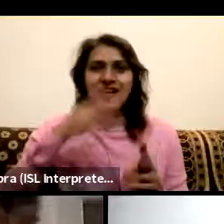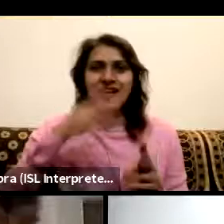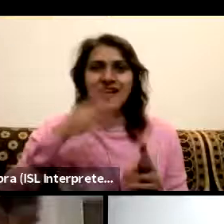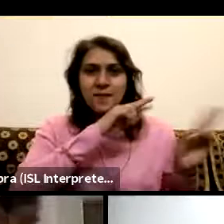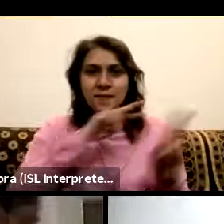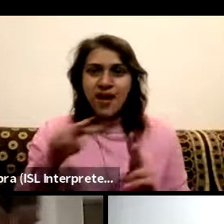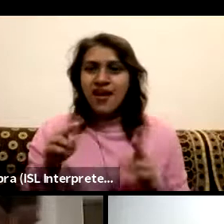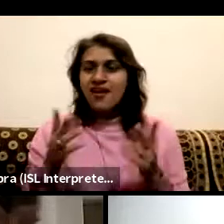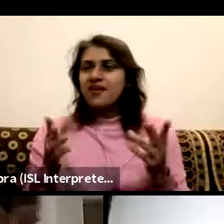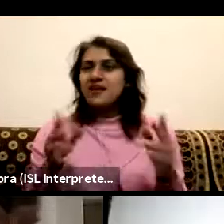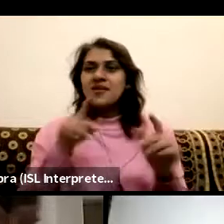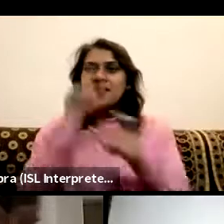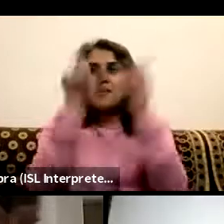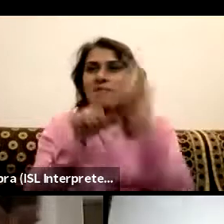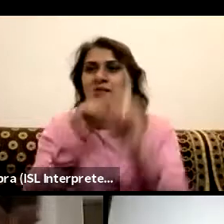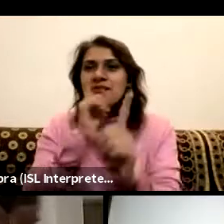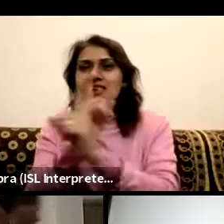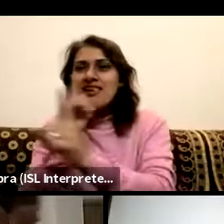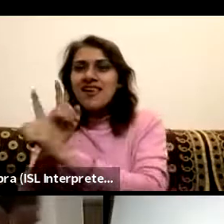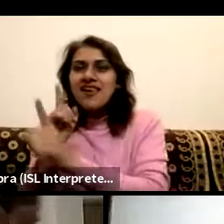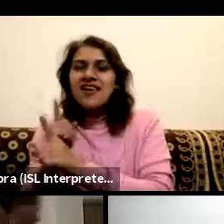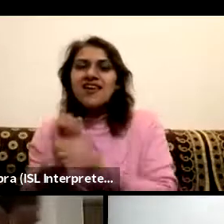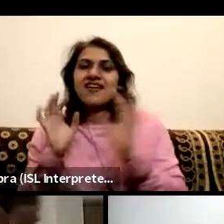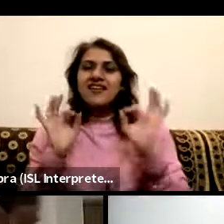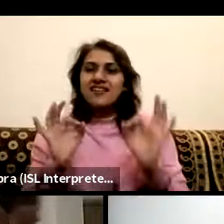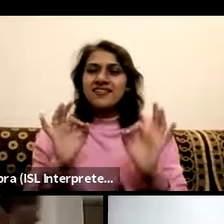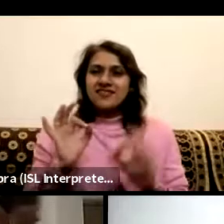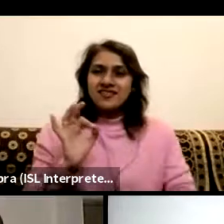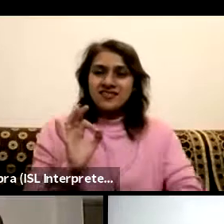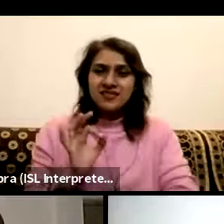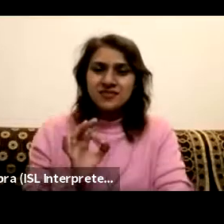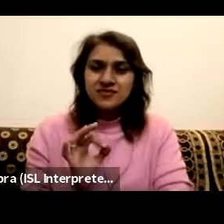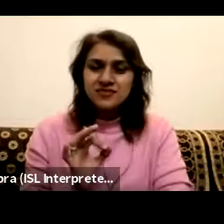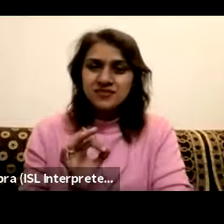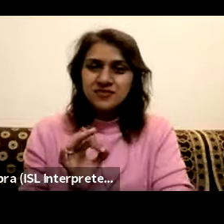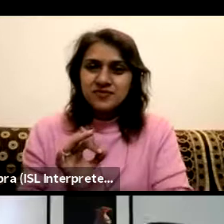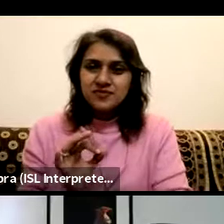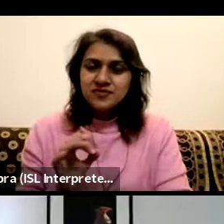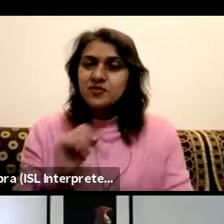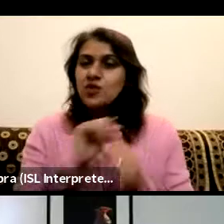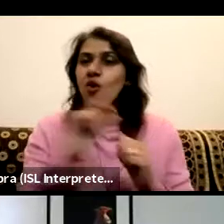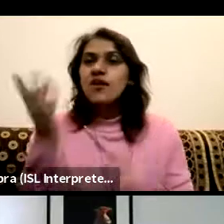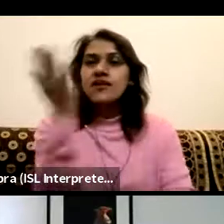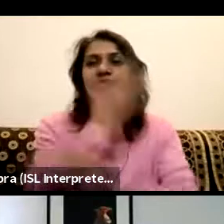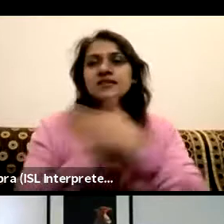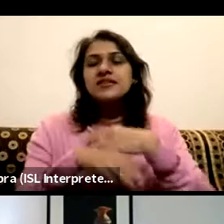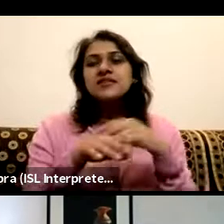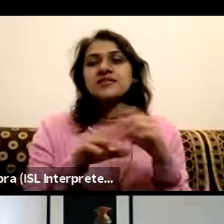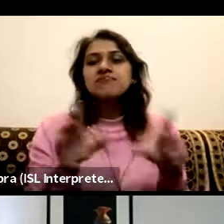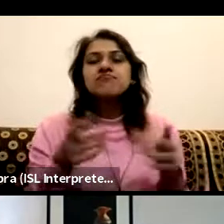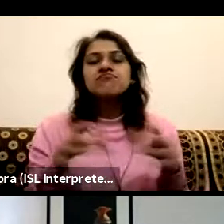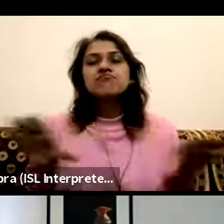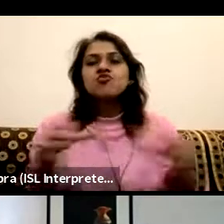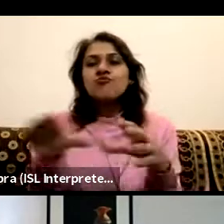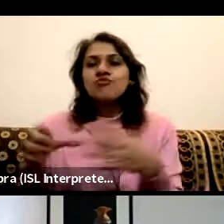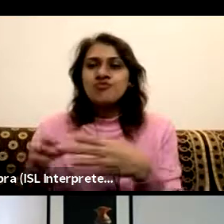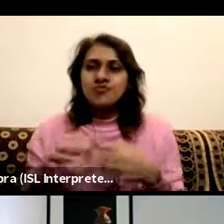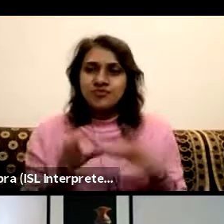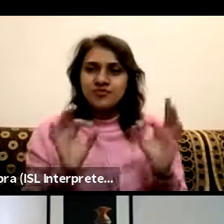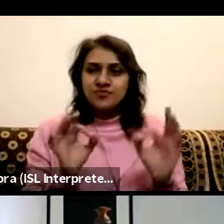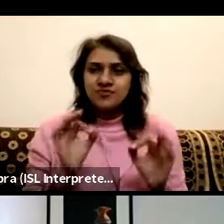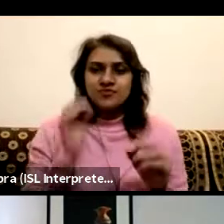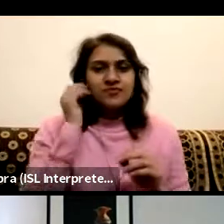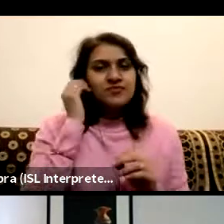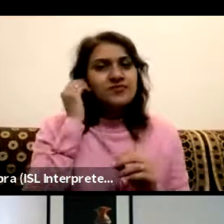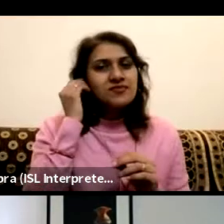people, and to talk about older persons with disabilities. In fact, this is what I